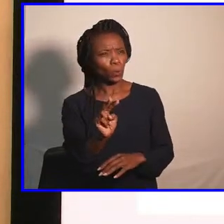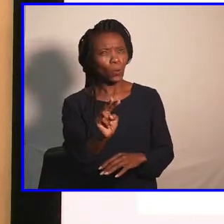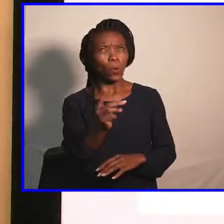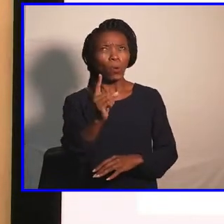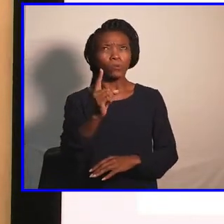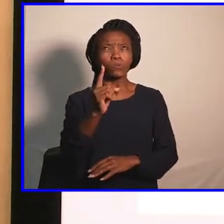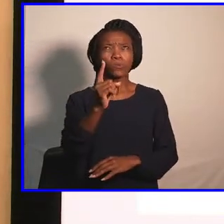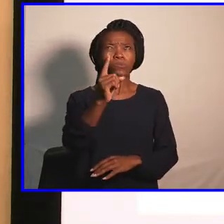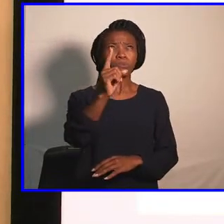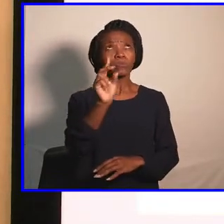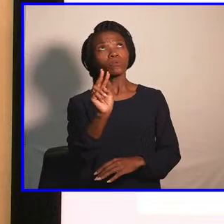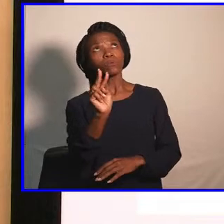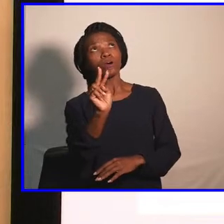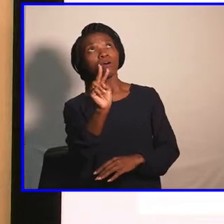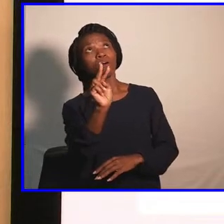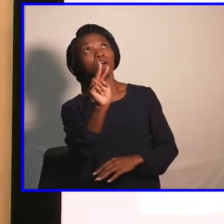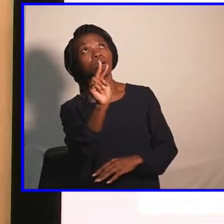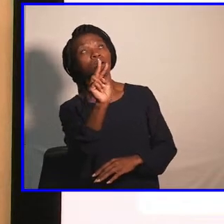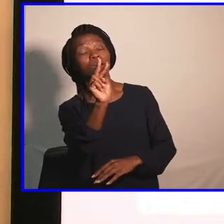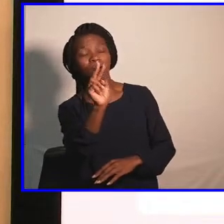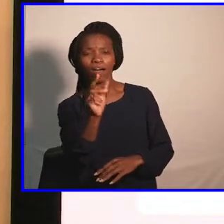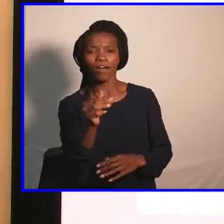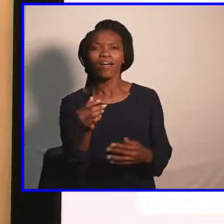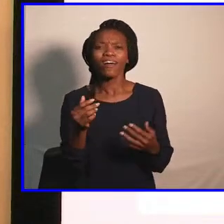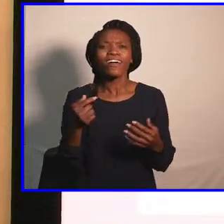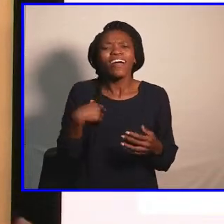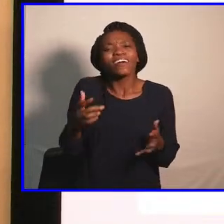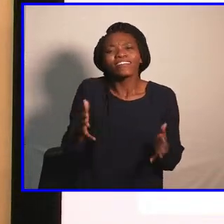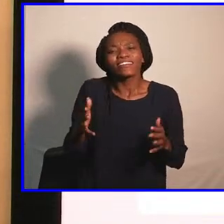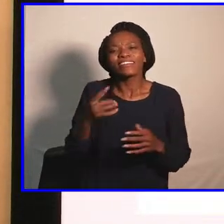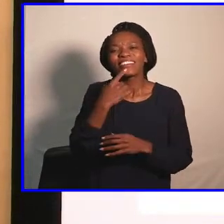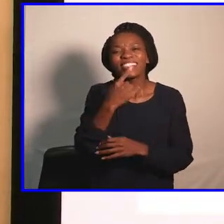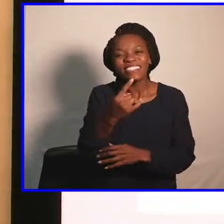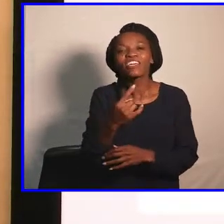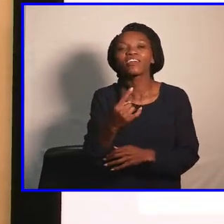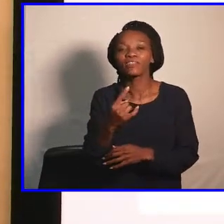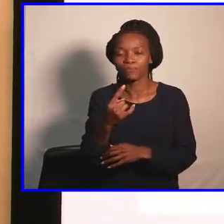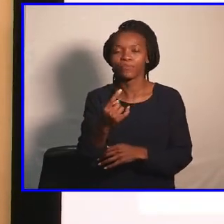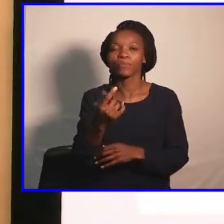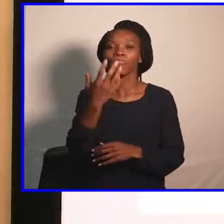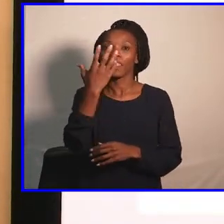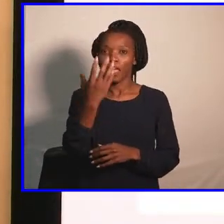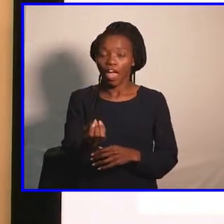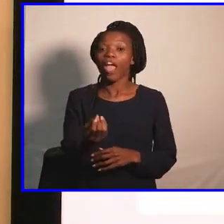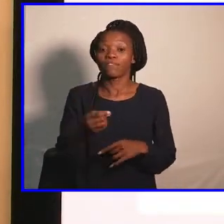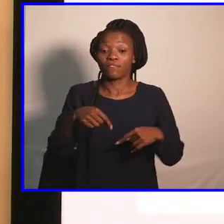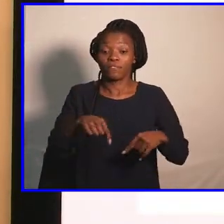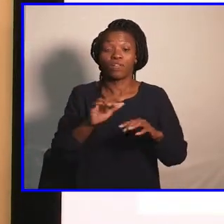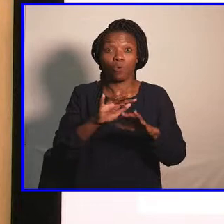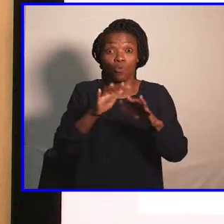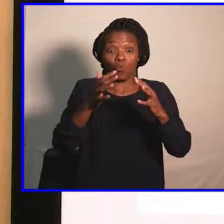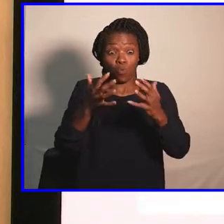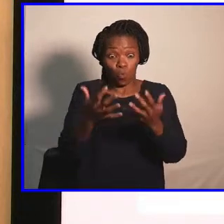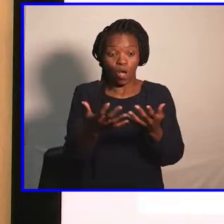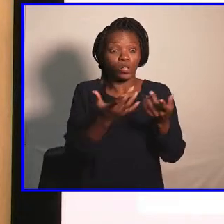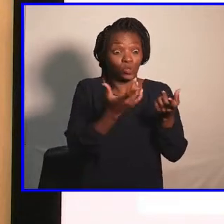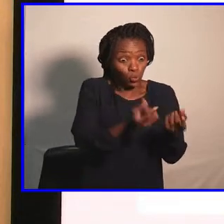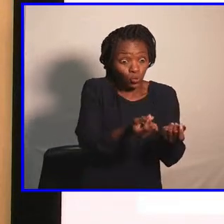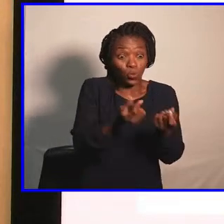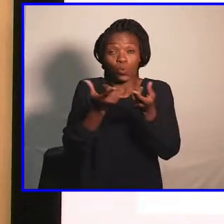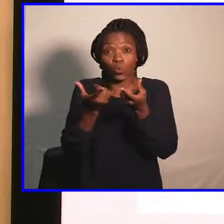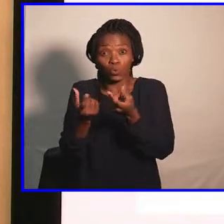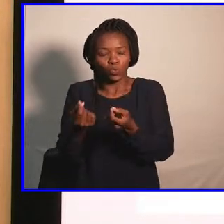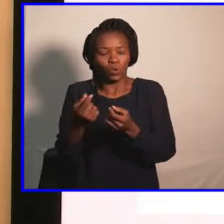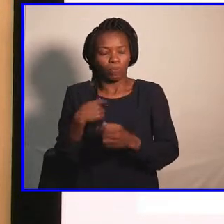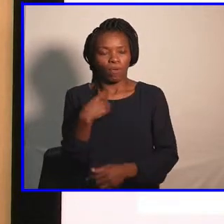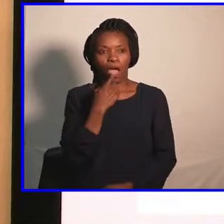movement. And I've often said there are two operations in the world which I think are